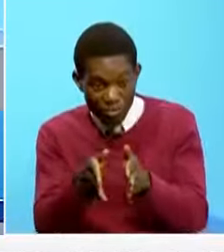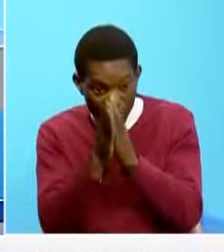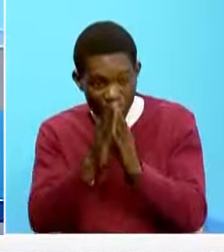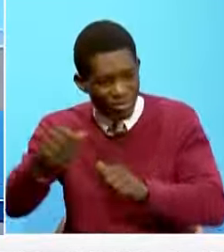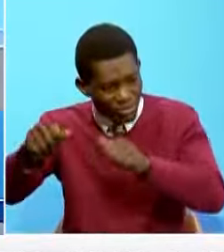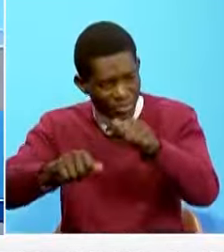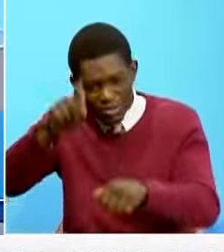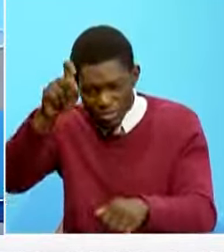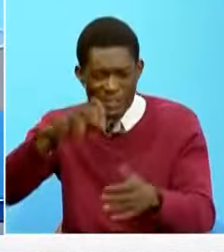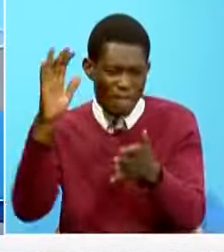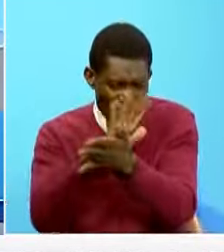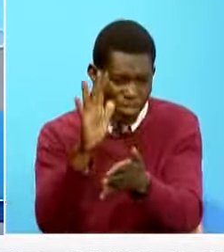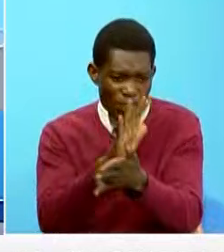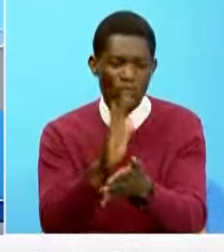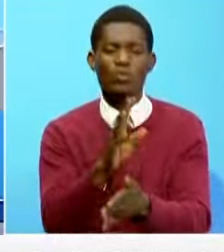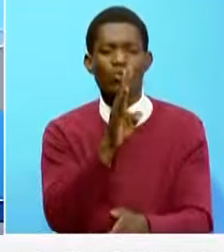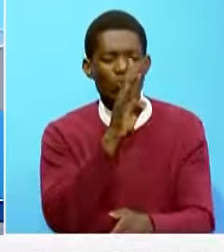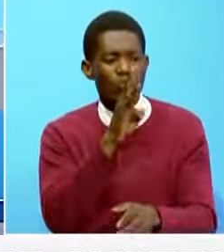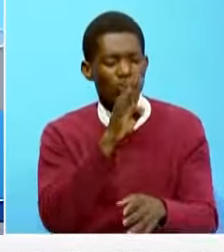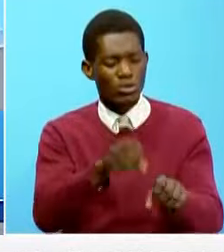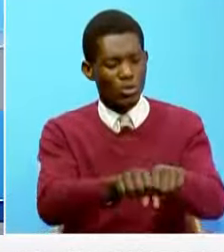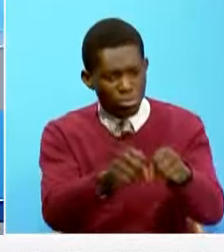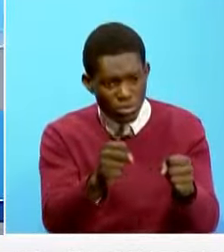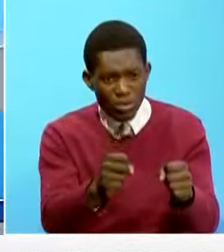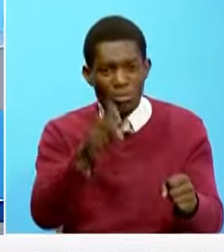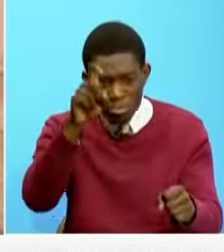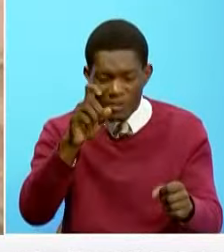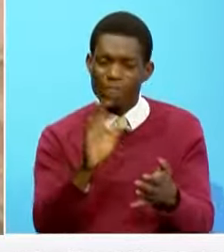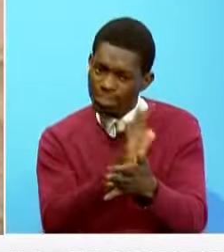the process of intervention. Jubel Zulu now reports.